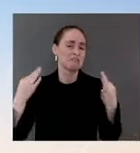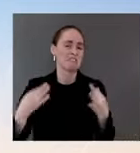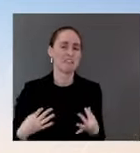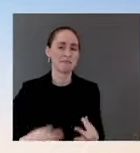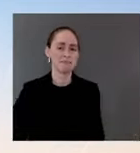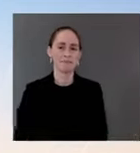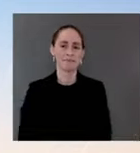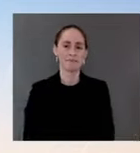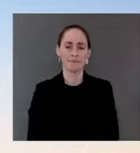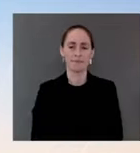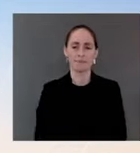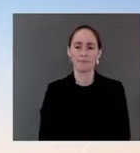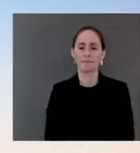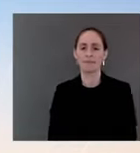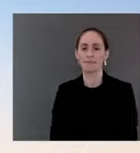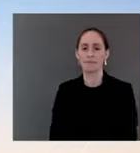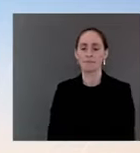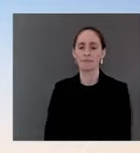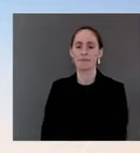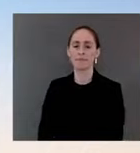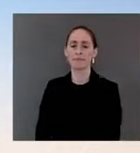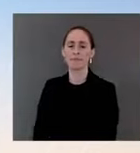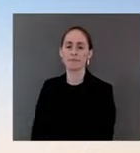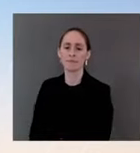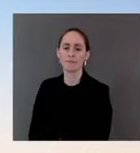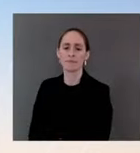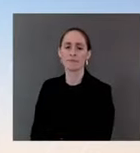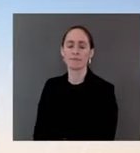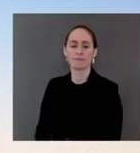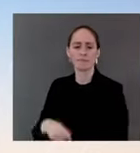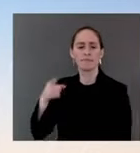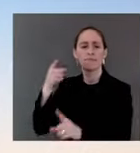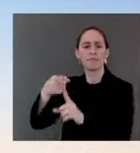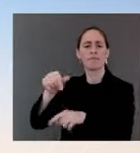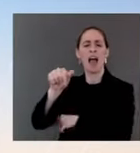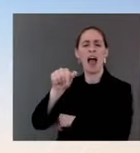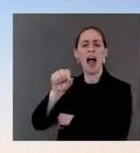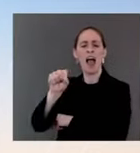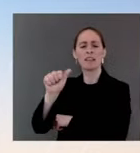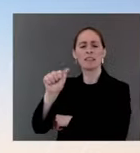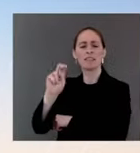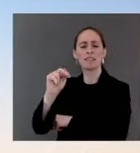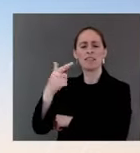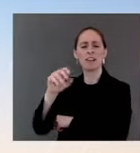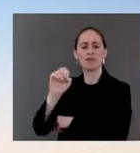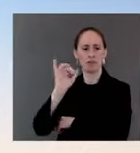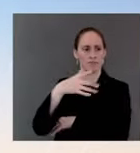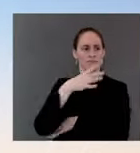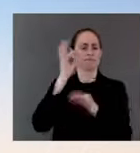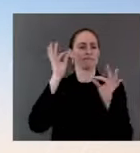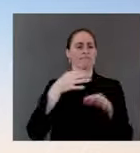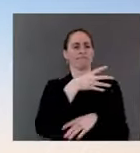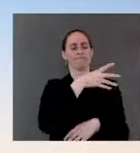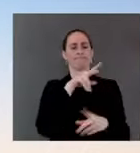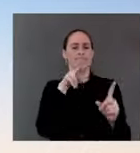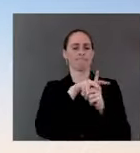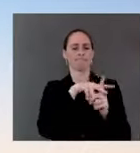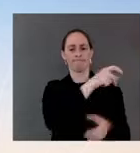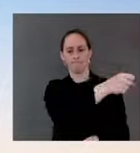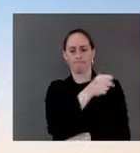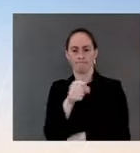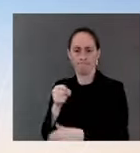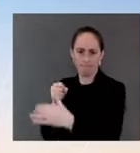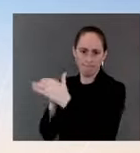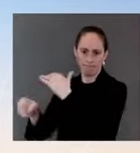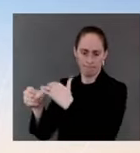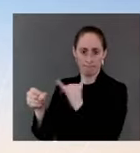assurances from the administration that Assange would not be kept under the harsh conditions that are typically reserved for high